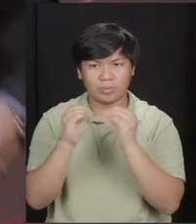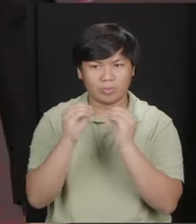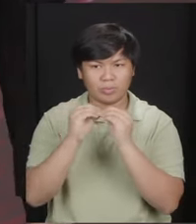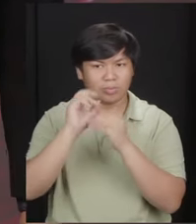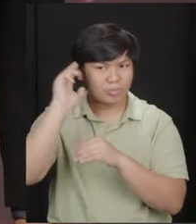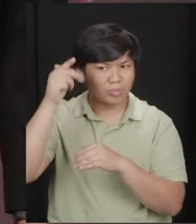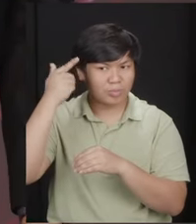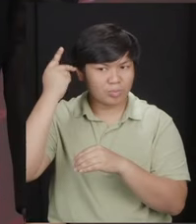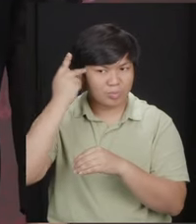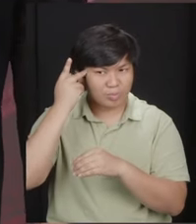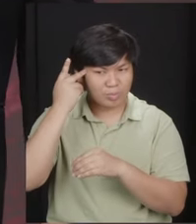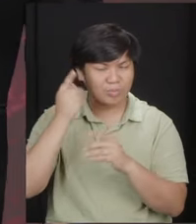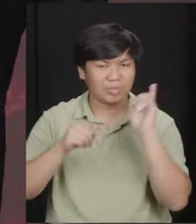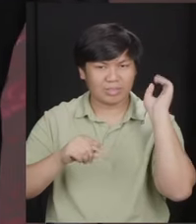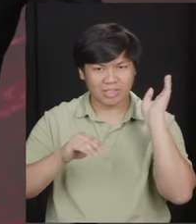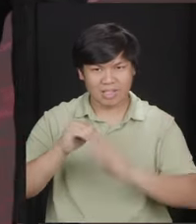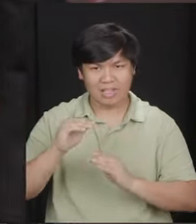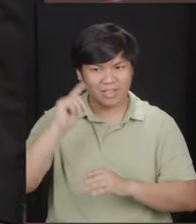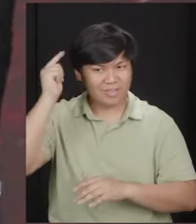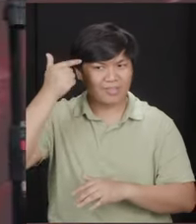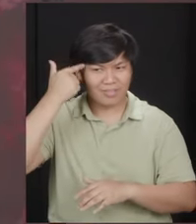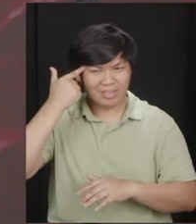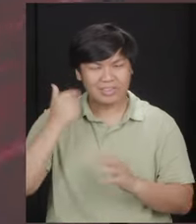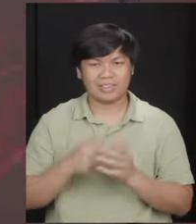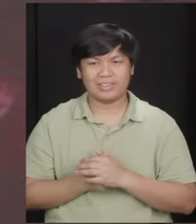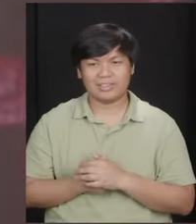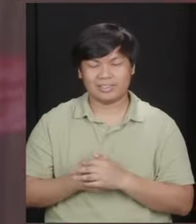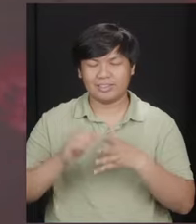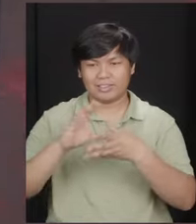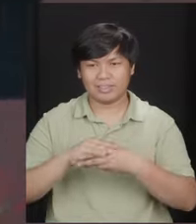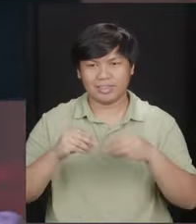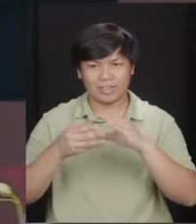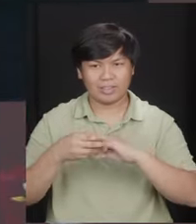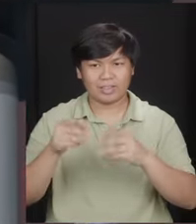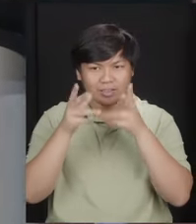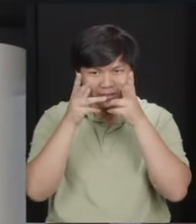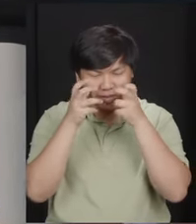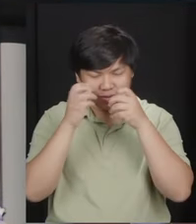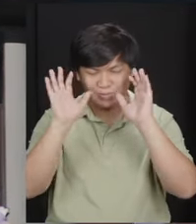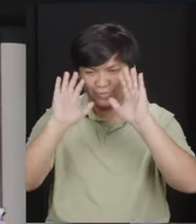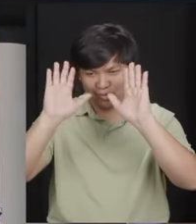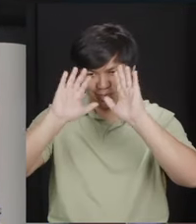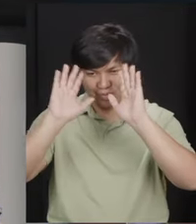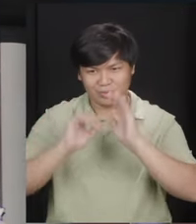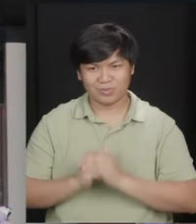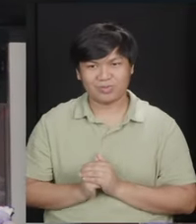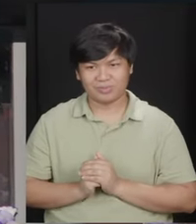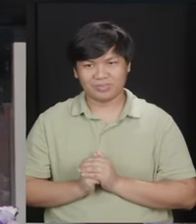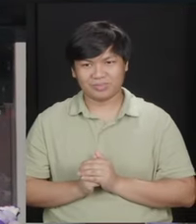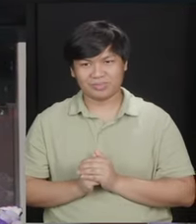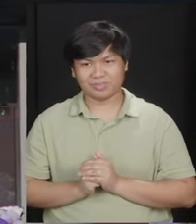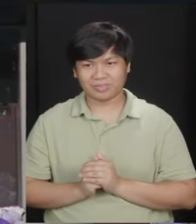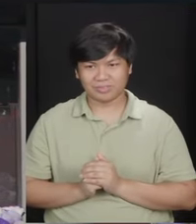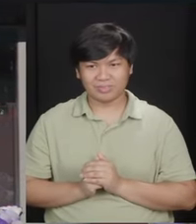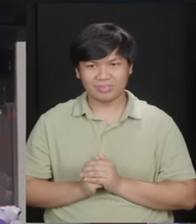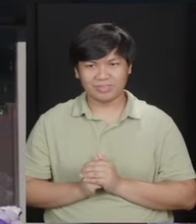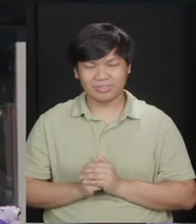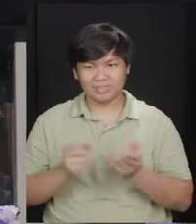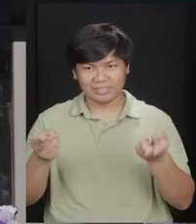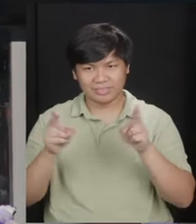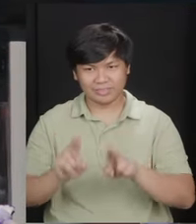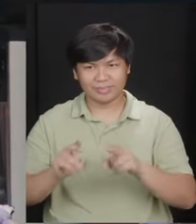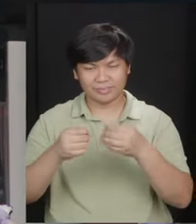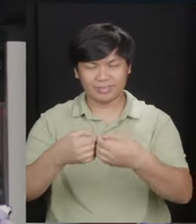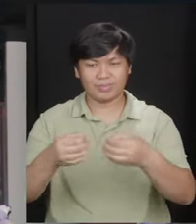than our government, you know? And the horror stories I hear are amazing. It happens in